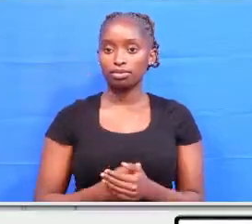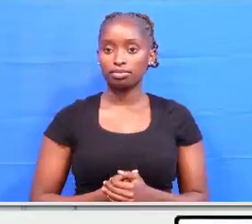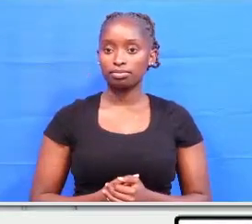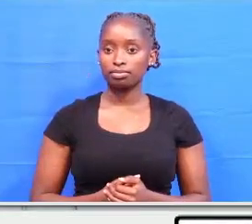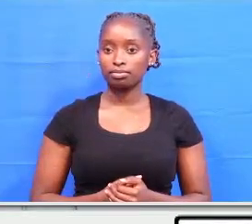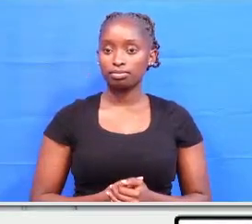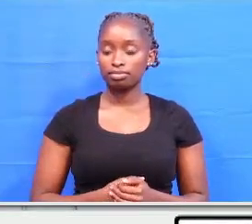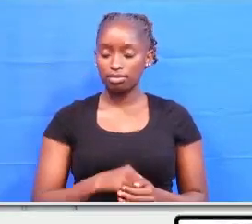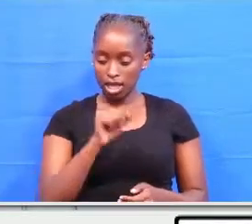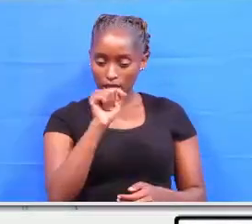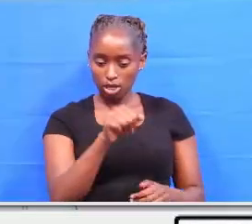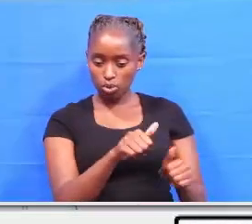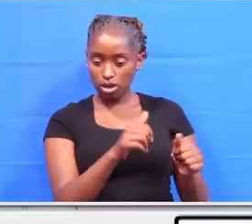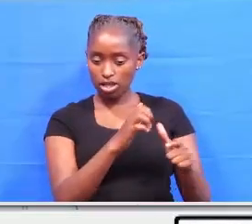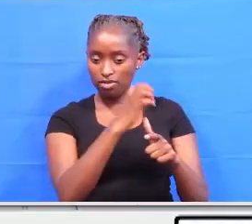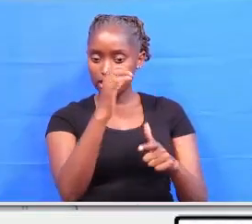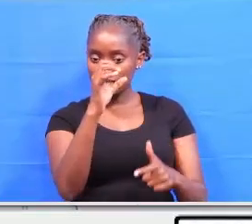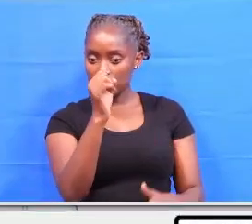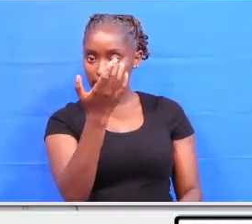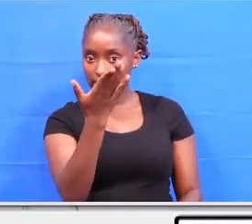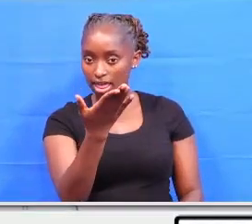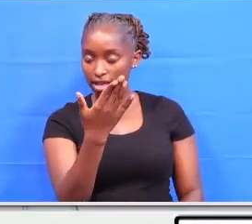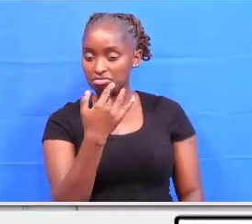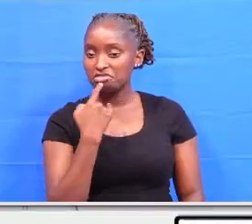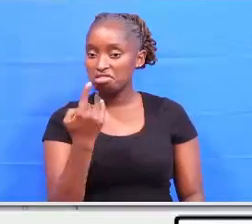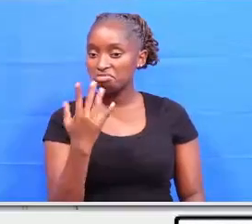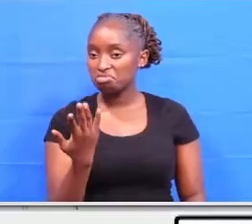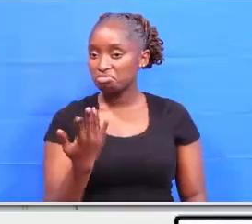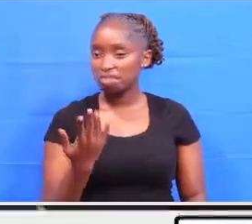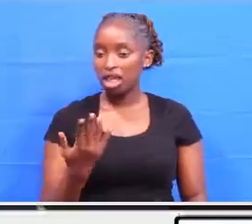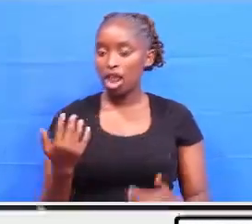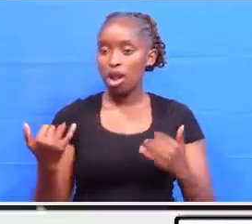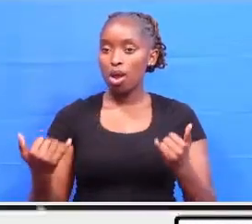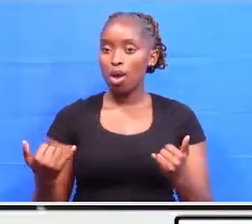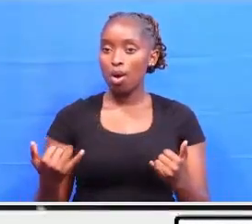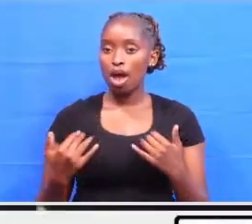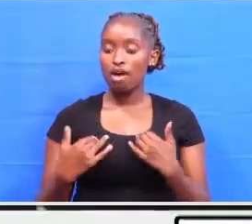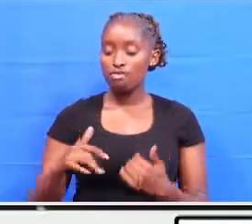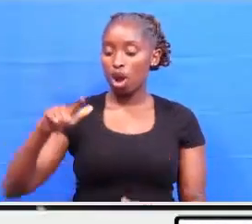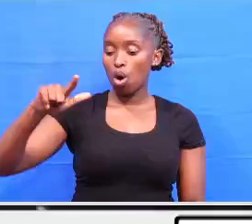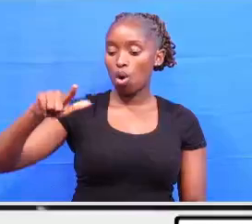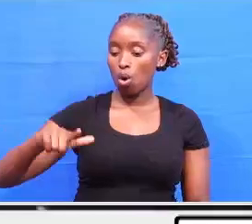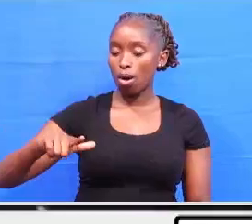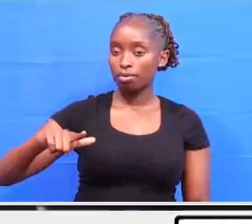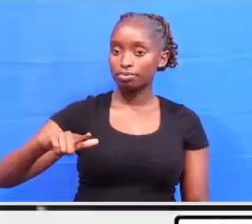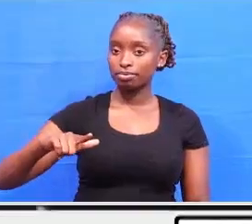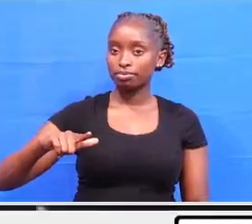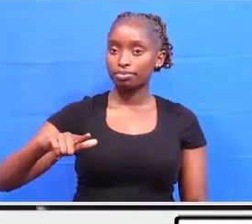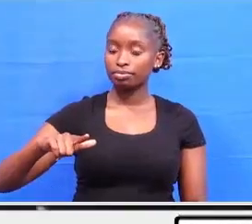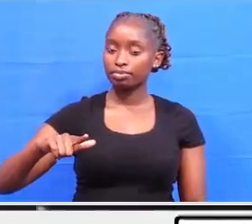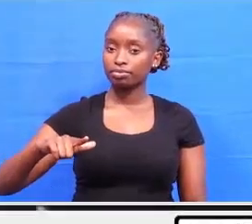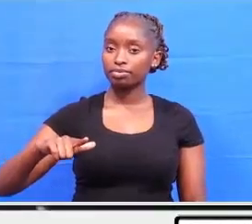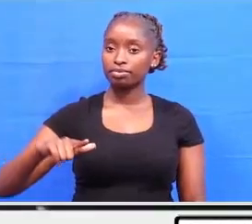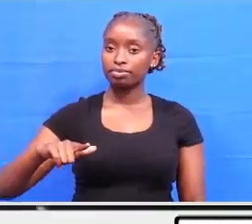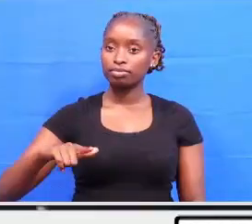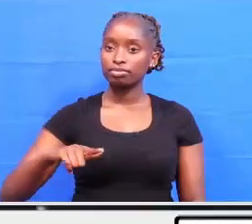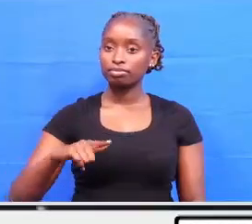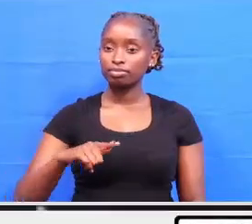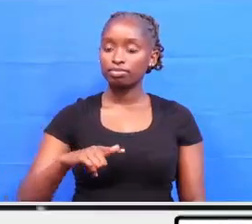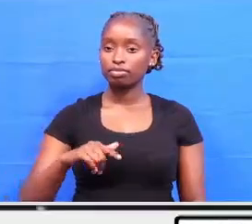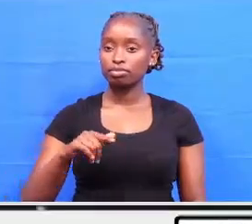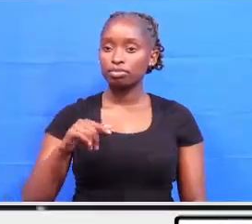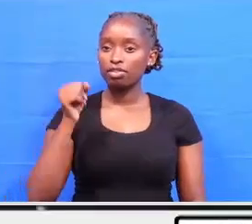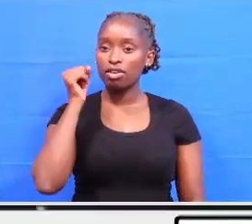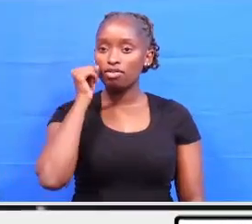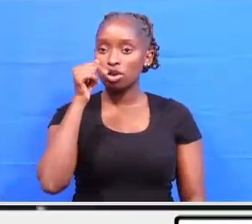you know, in that particular event was saying that they now, you know, lowered the lowest amount from around 500 shillings to